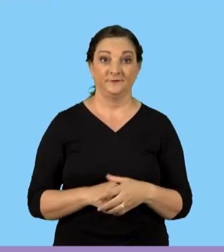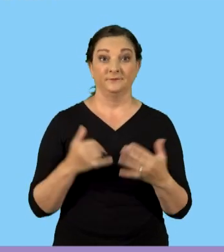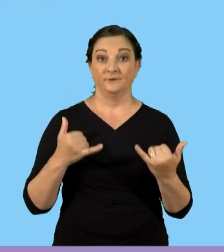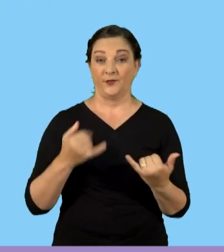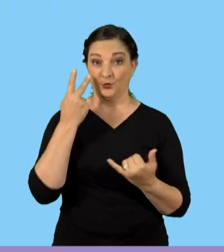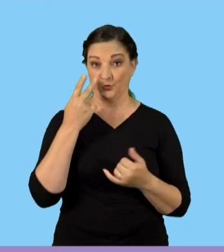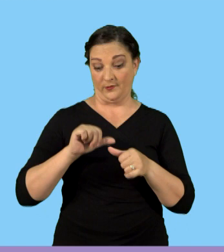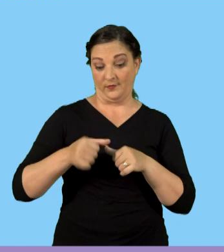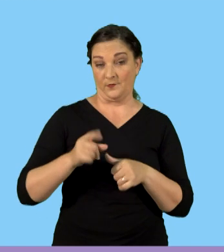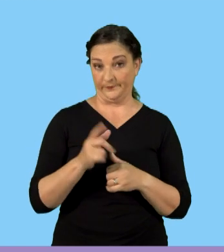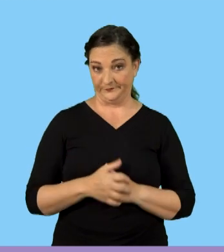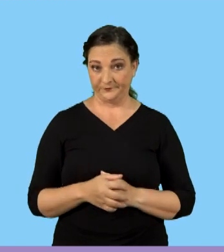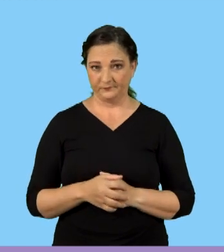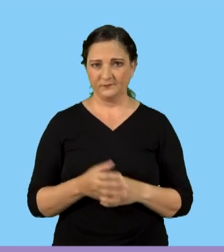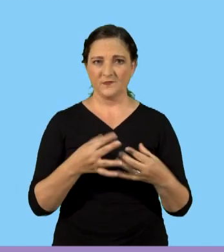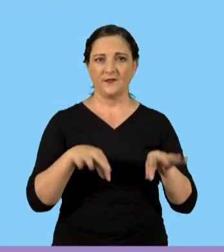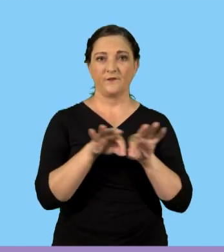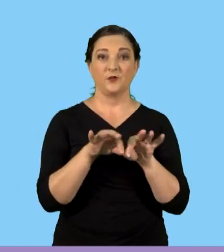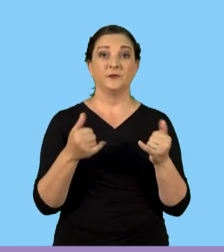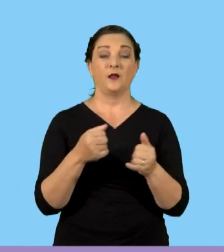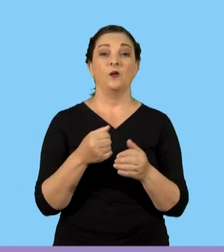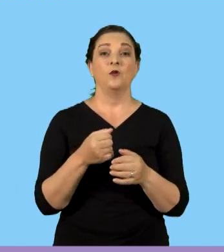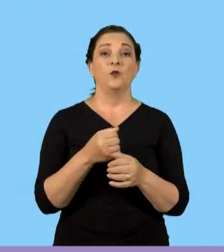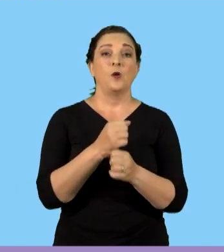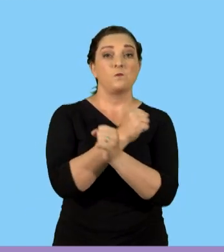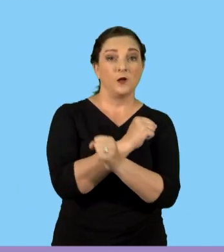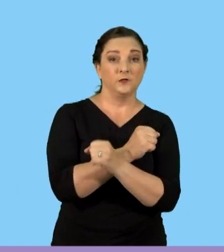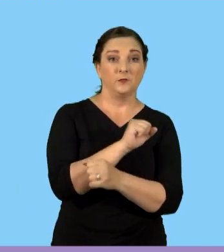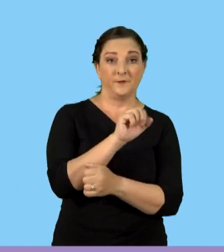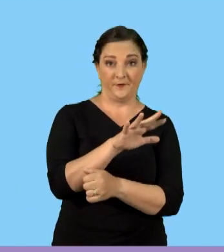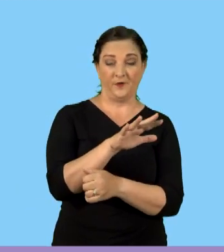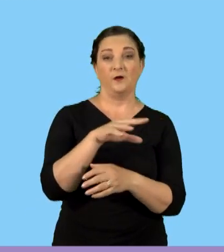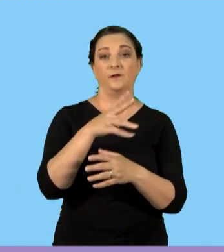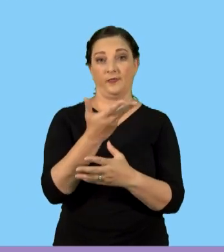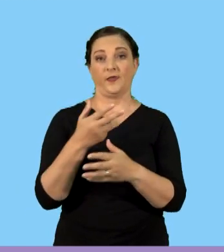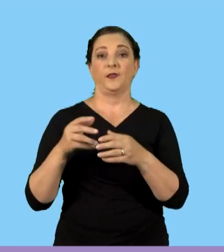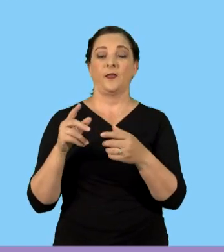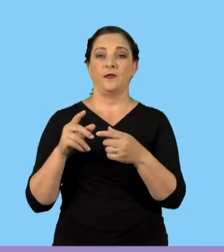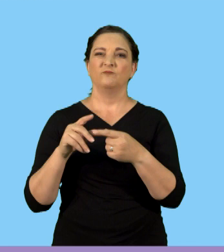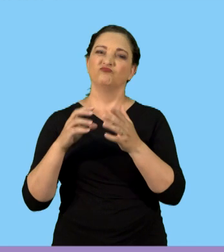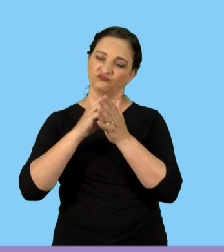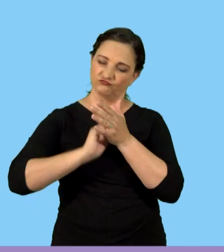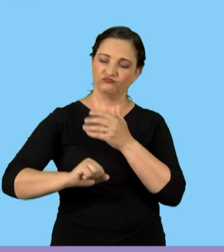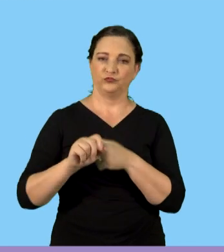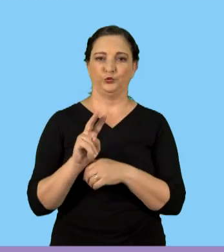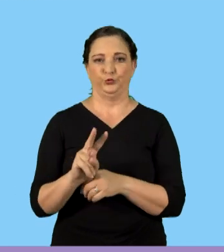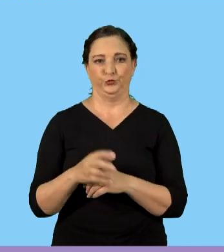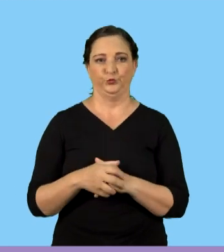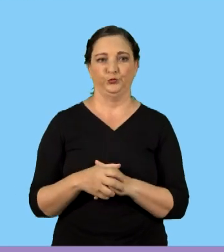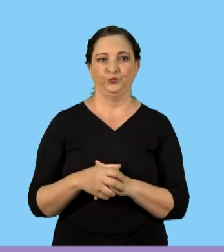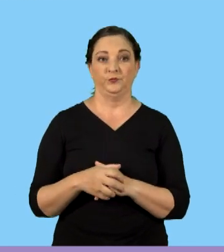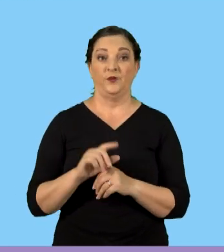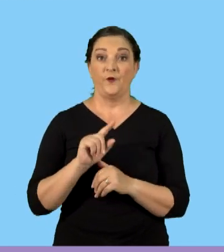look at the next one. A value is multiplied by 5 and then 2 is subtracted from the product. So the value is